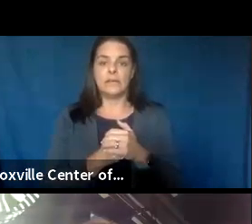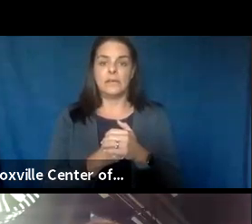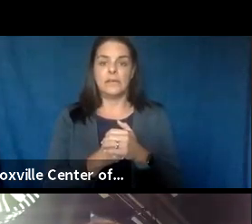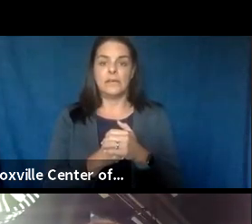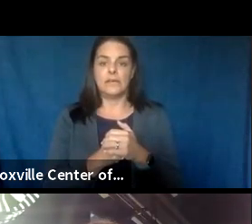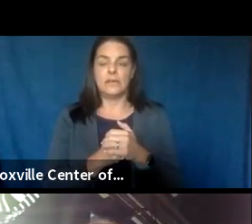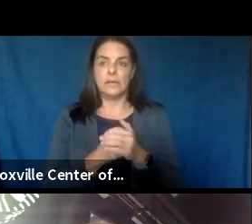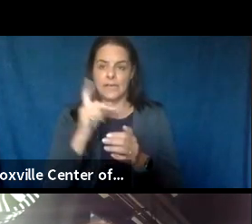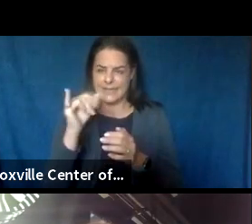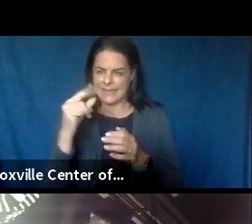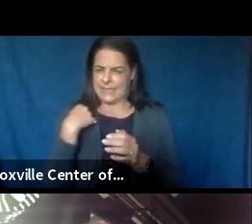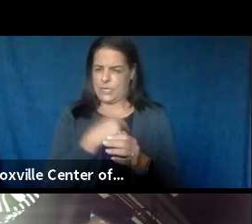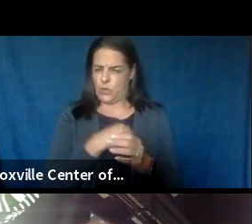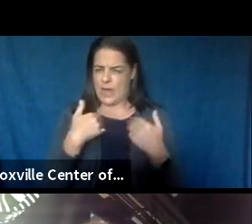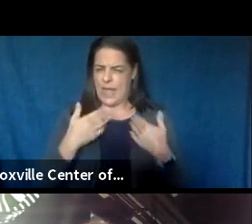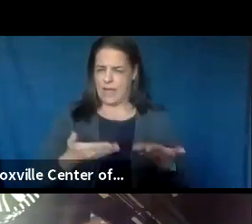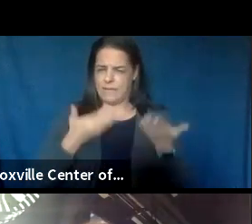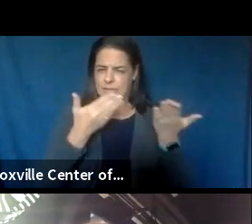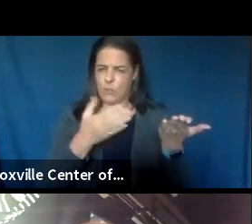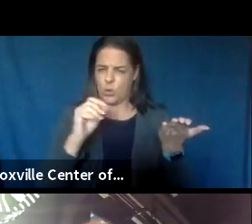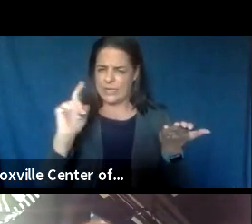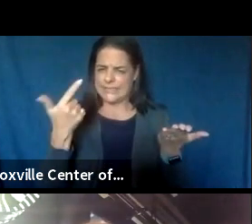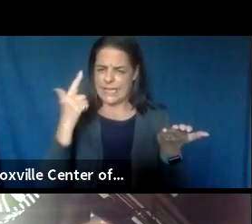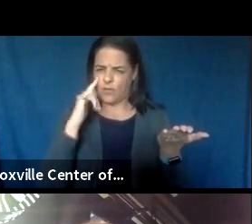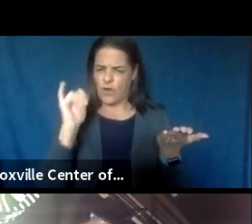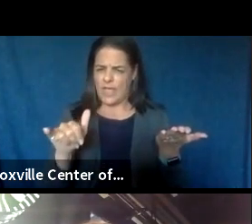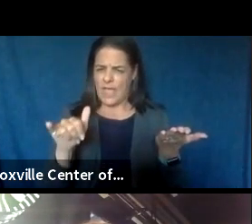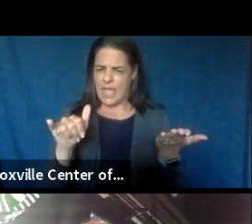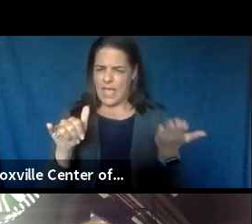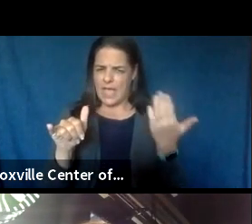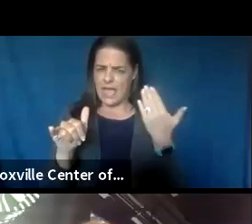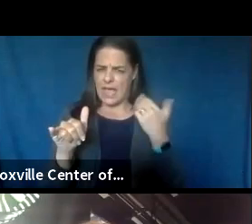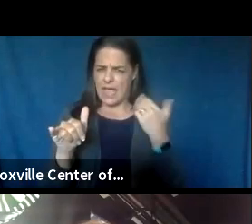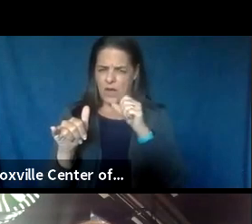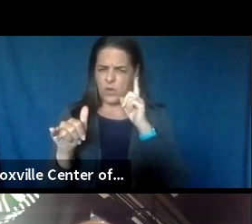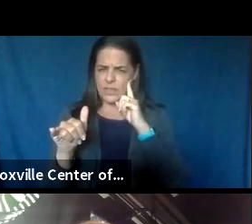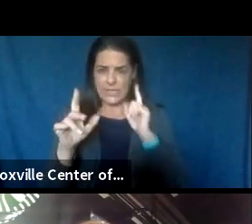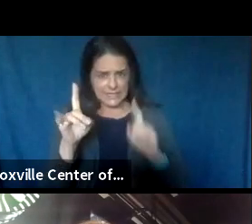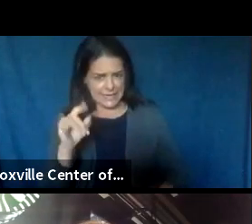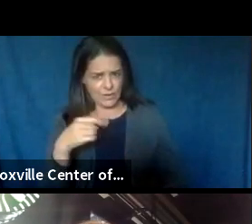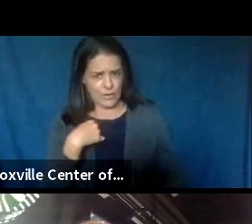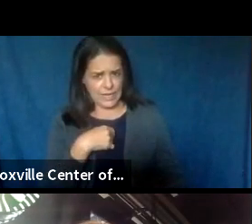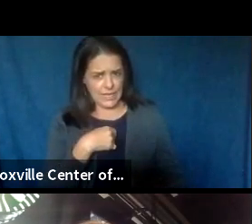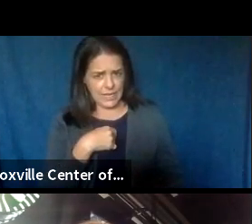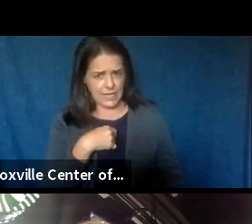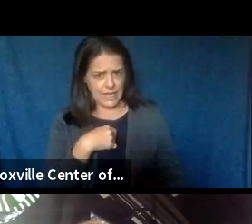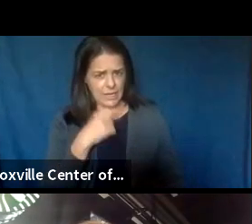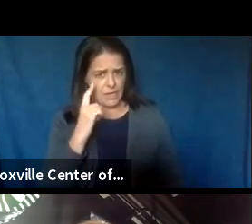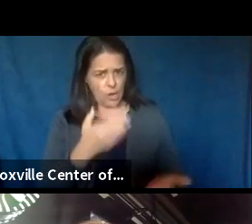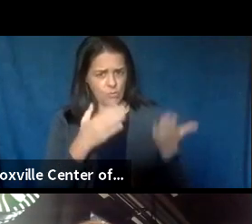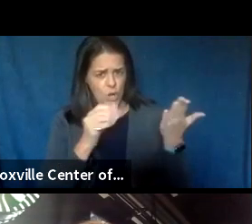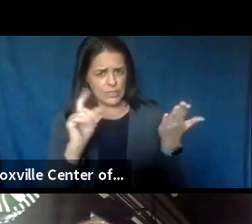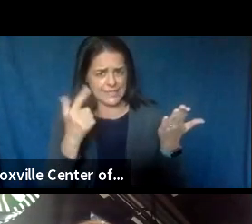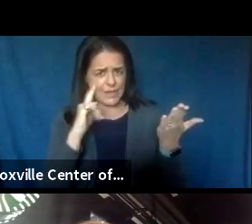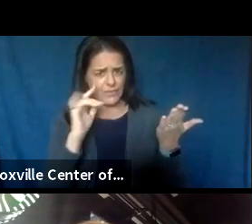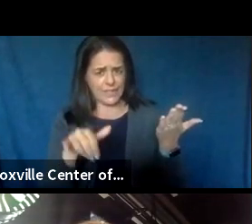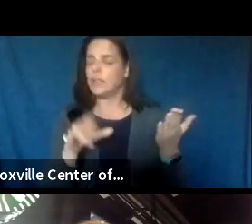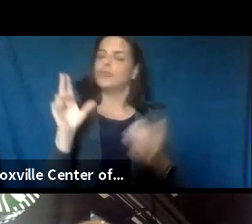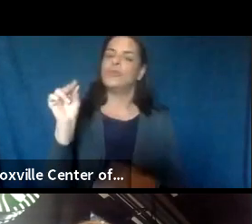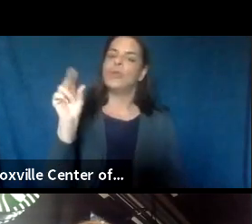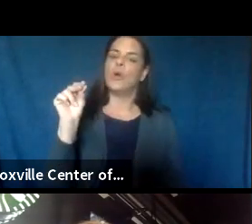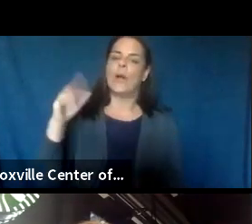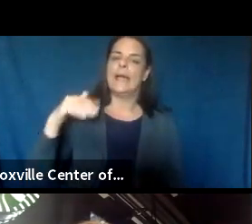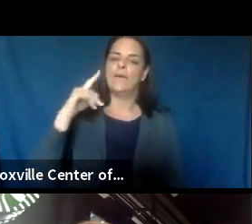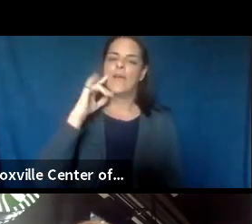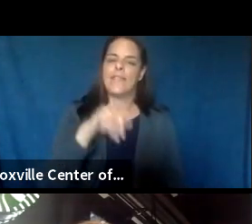Did we get a motion and a second for that? I don't think we did. So I guess, did we? Can we get a motion and a second for that? We did not.